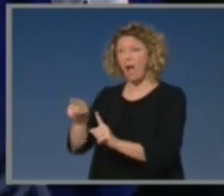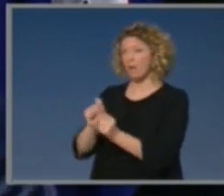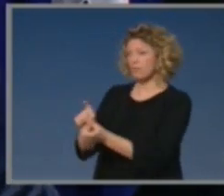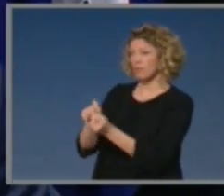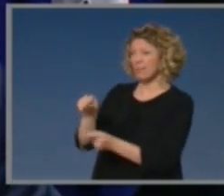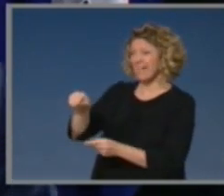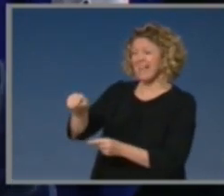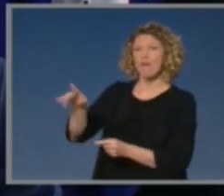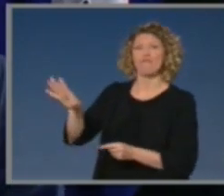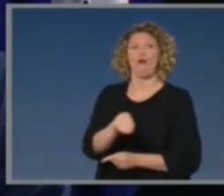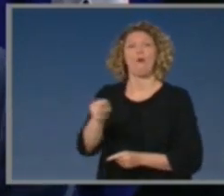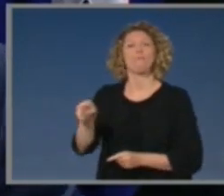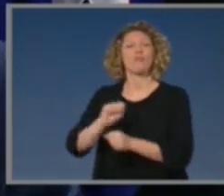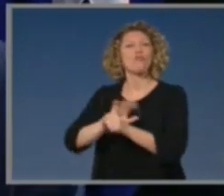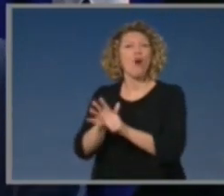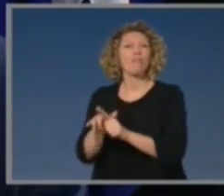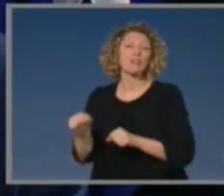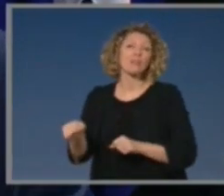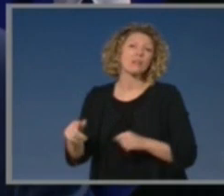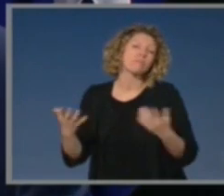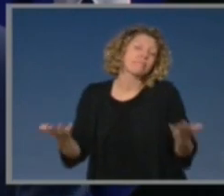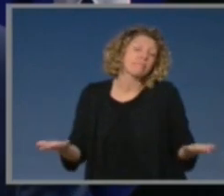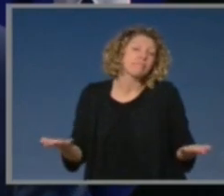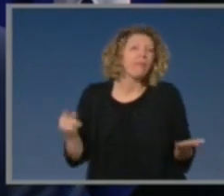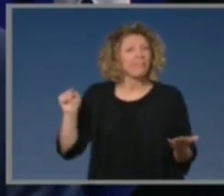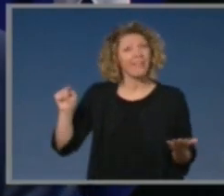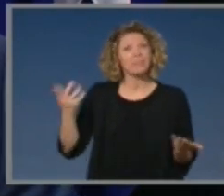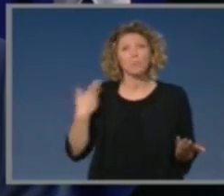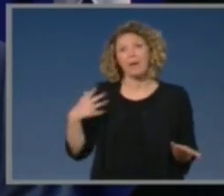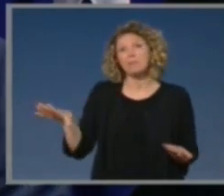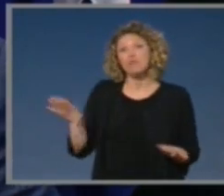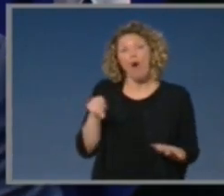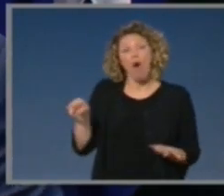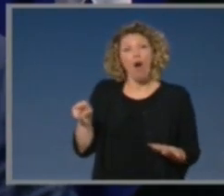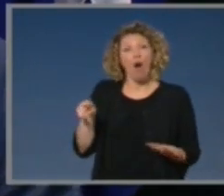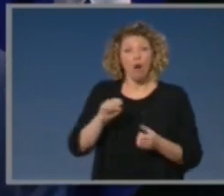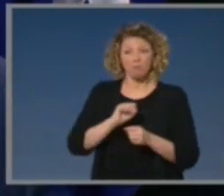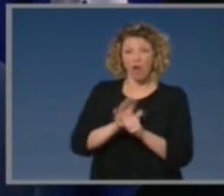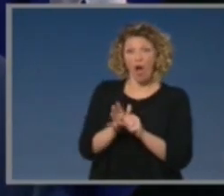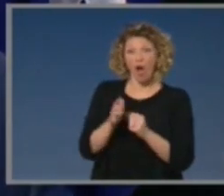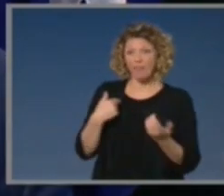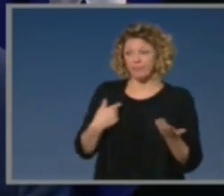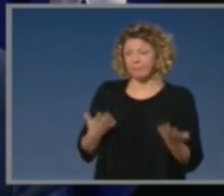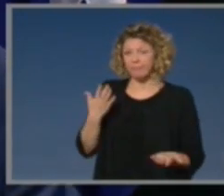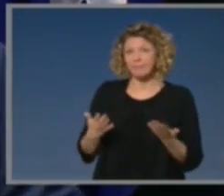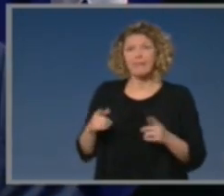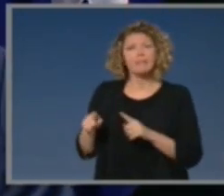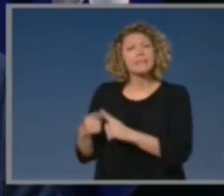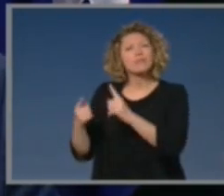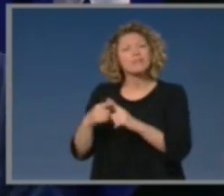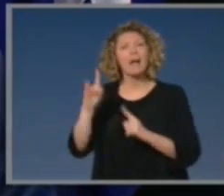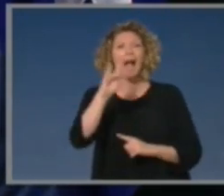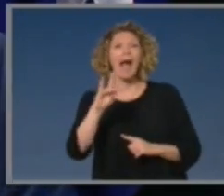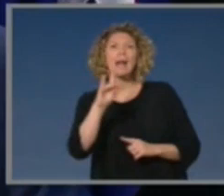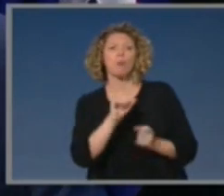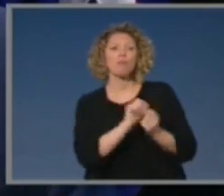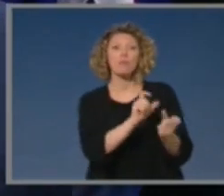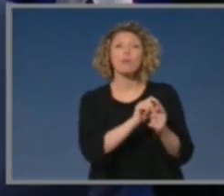important definition of what we're talking about here. There are wet markets and there are wildlife wet markets. They're two different types of